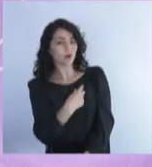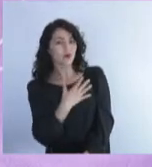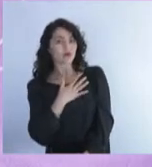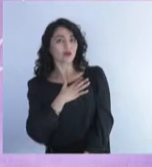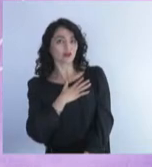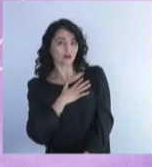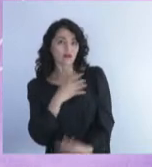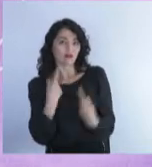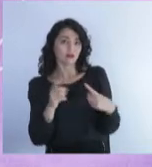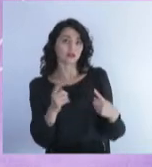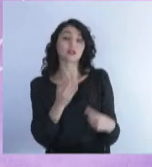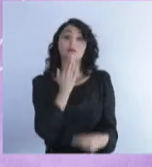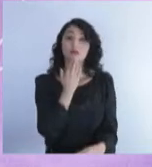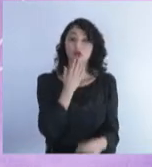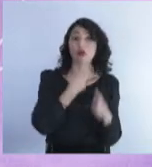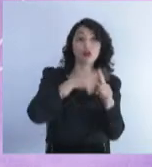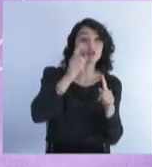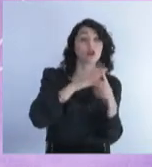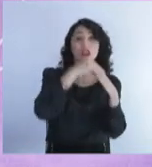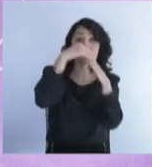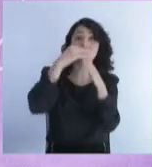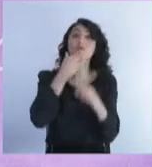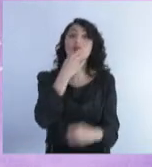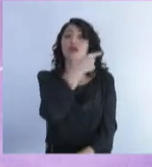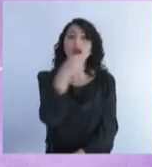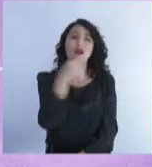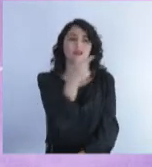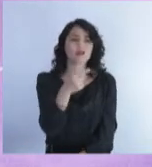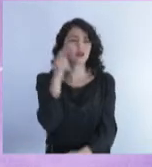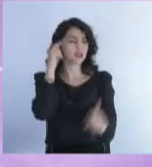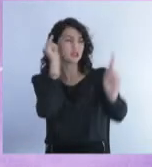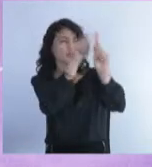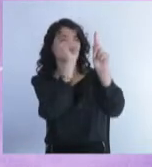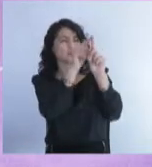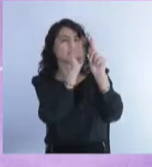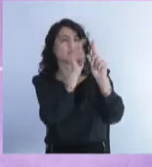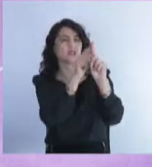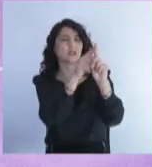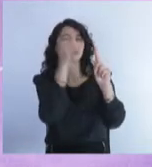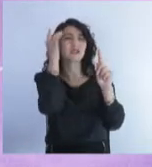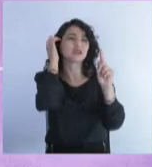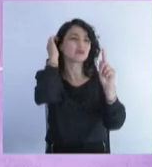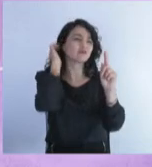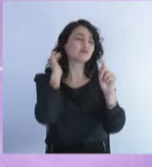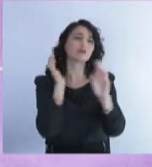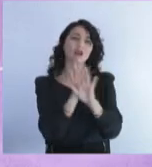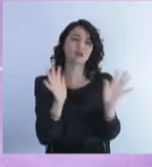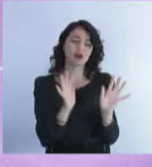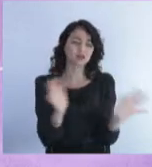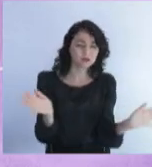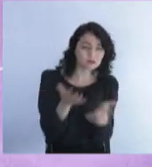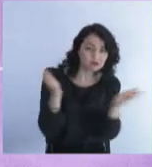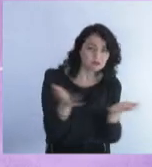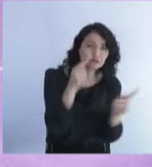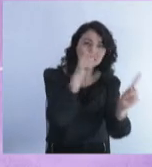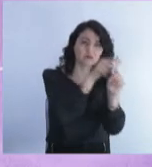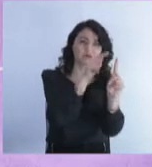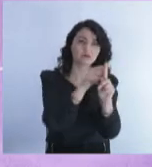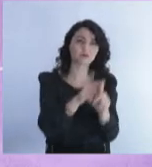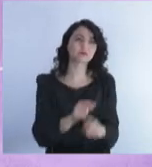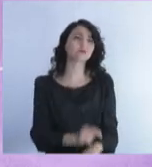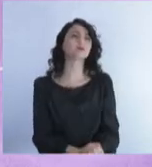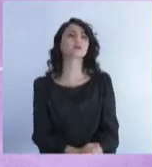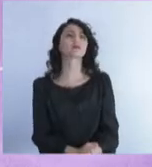two styles that are a little negative. One is the leader who only focuses on targets, the impulsar,